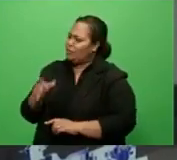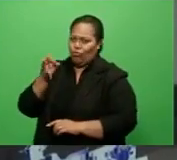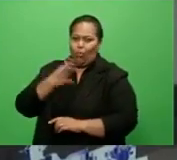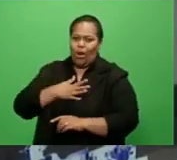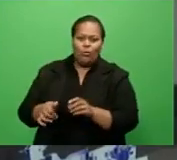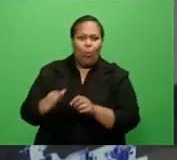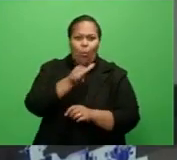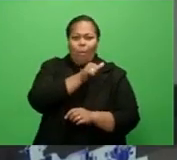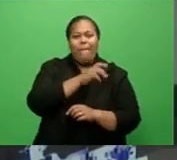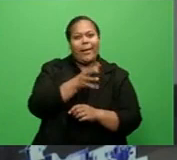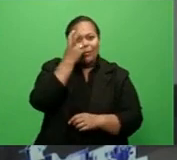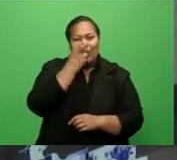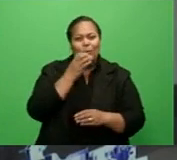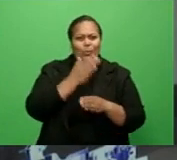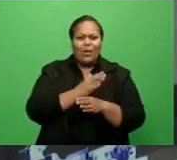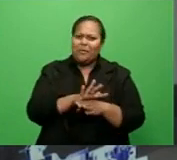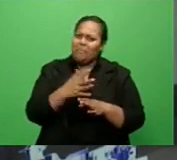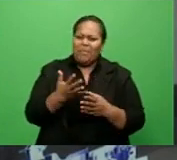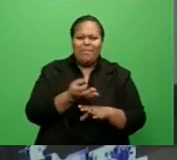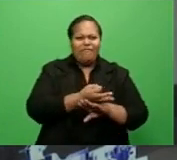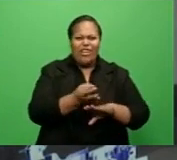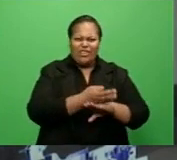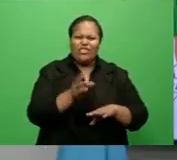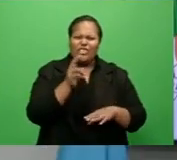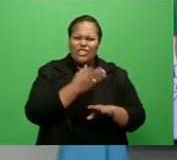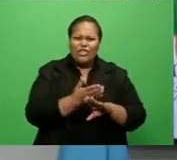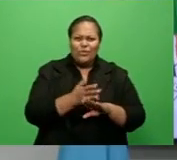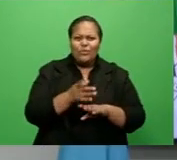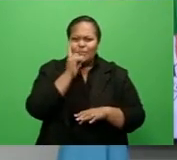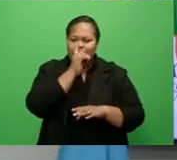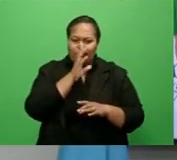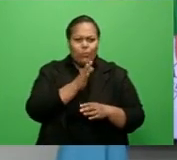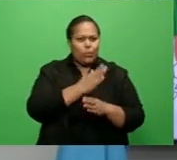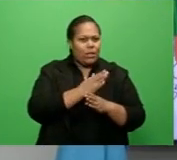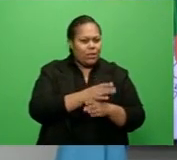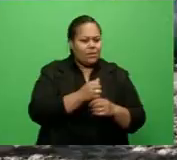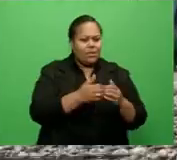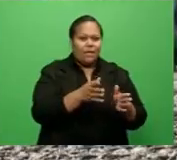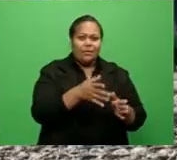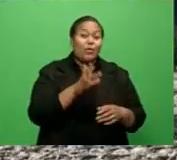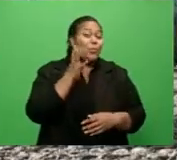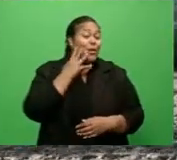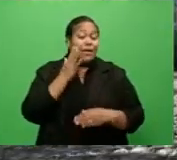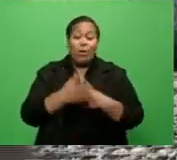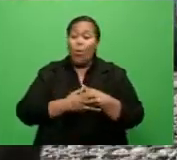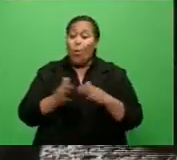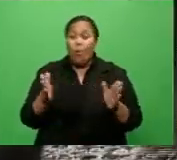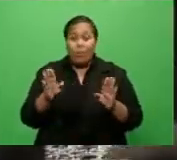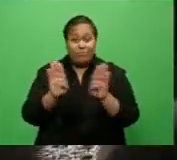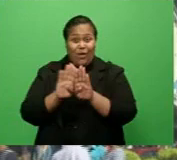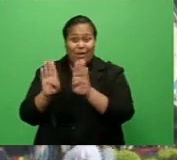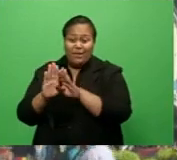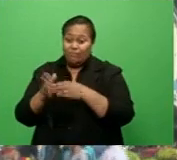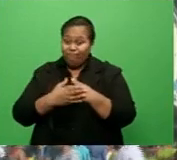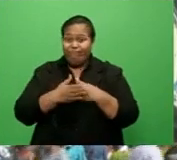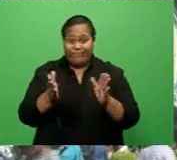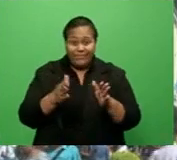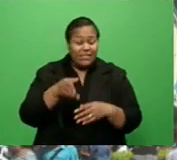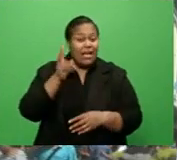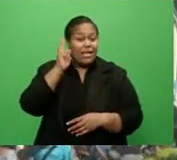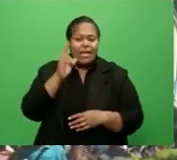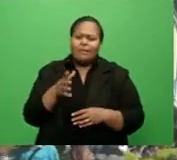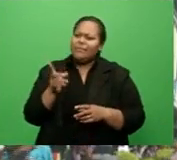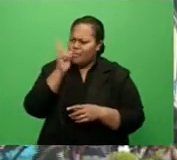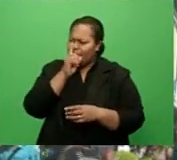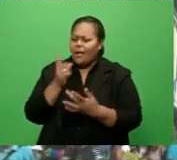hospitality sector will have to recruit fresh graduates. By the time it all opens, other people will be ready to apply. So it could mean,